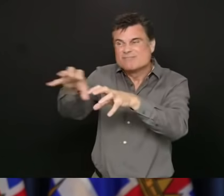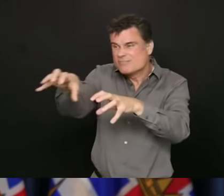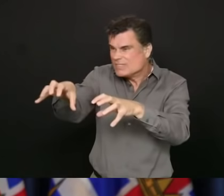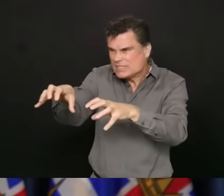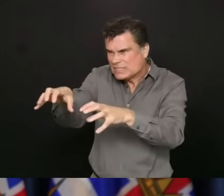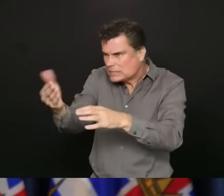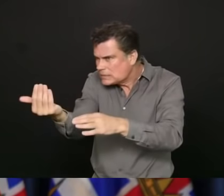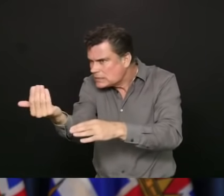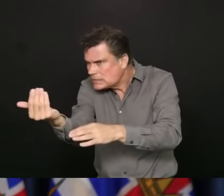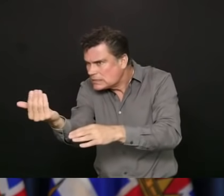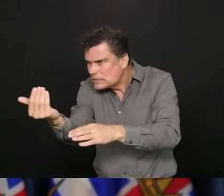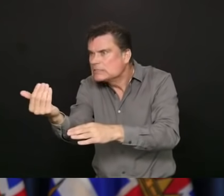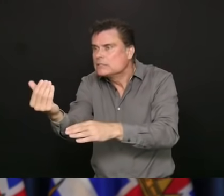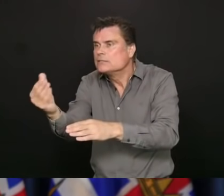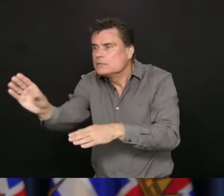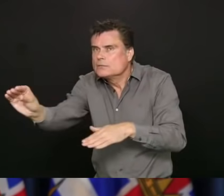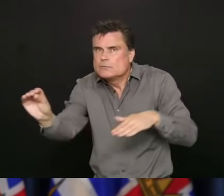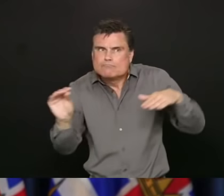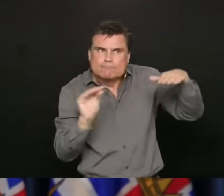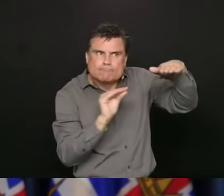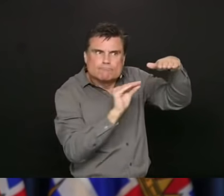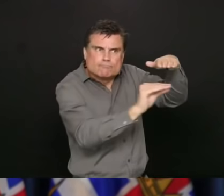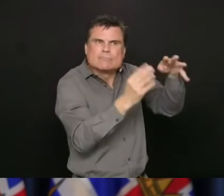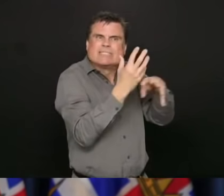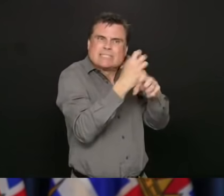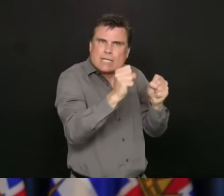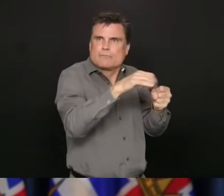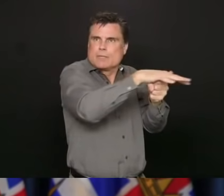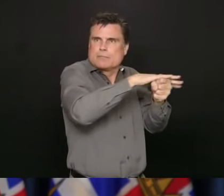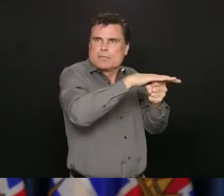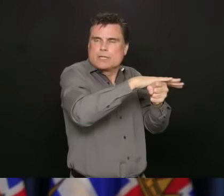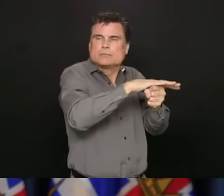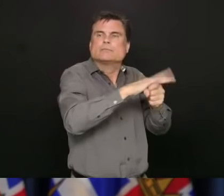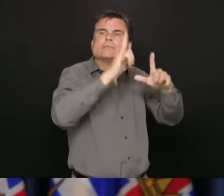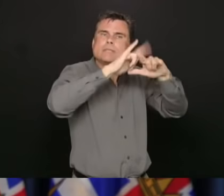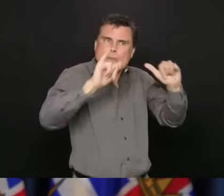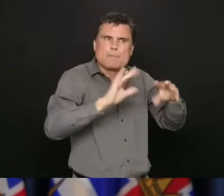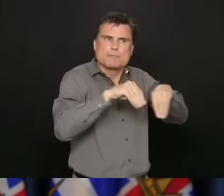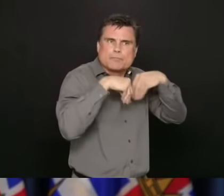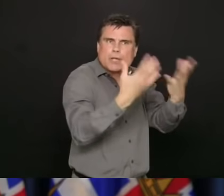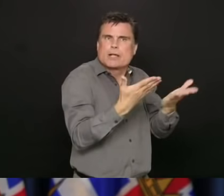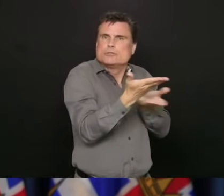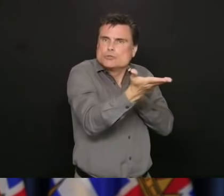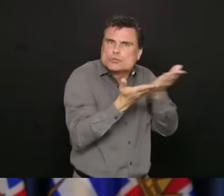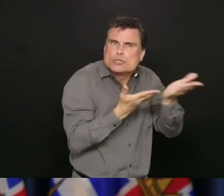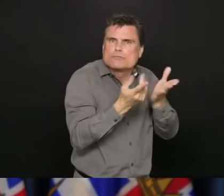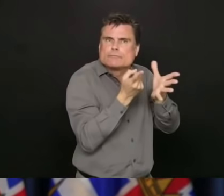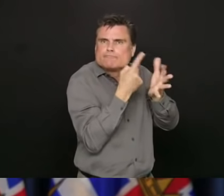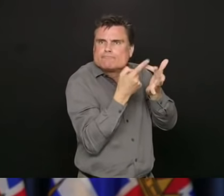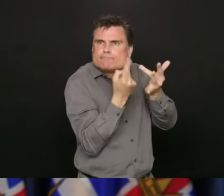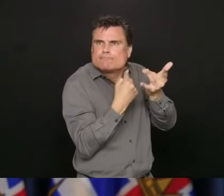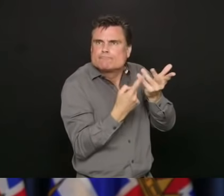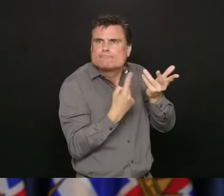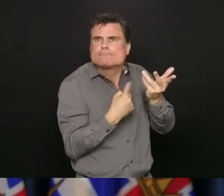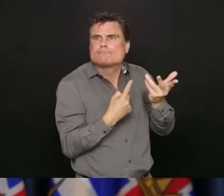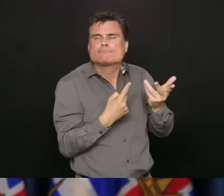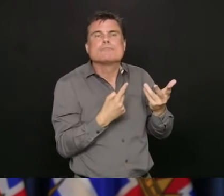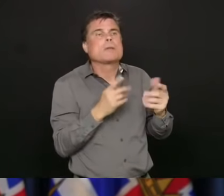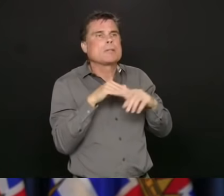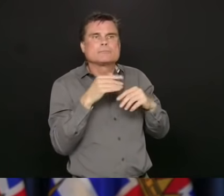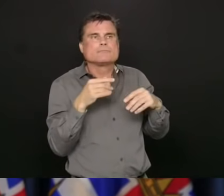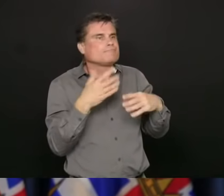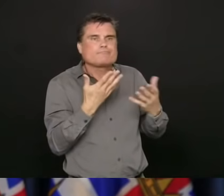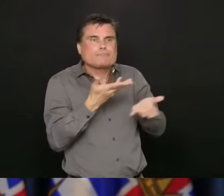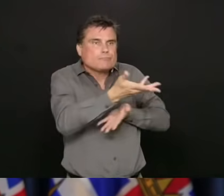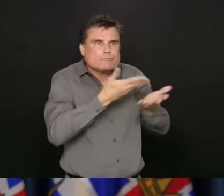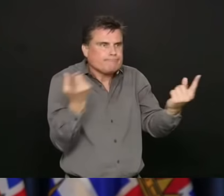should be done. And those are largely privacy issues, but broadly speaking, we can get you the details on what types of programs are available.